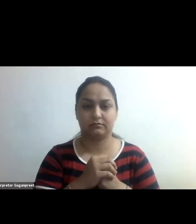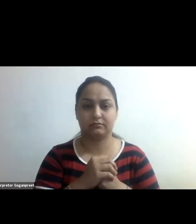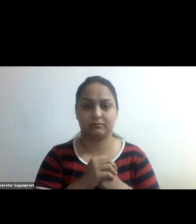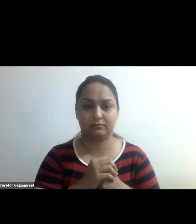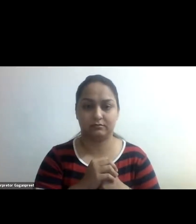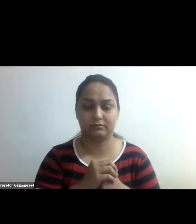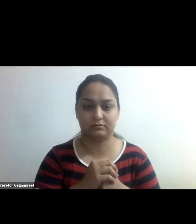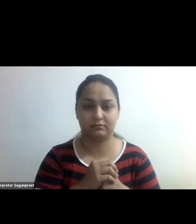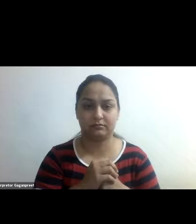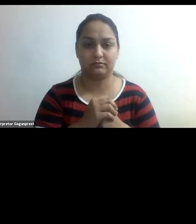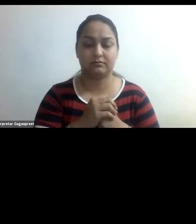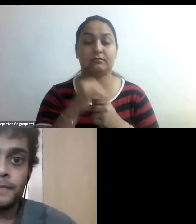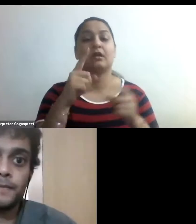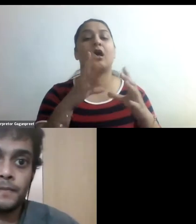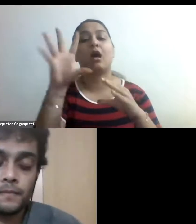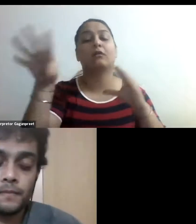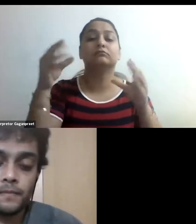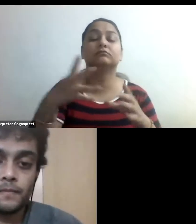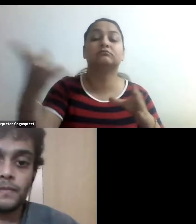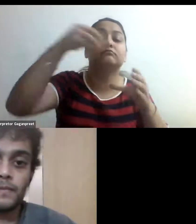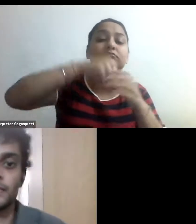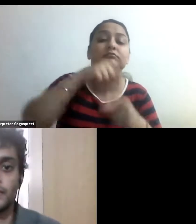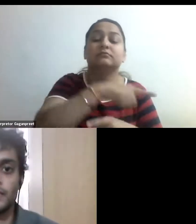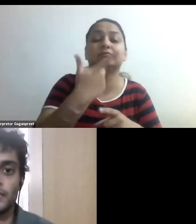loose structure of the exhibition. Mm,